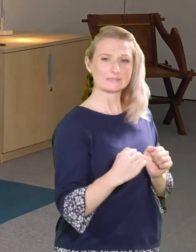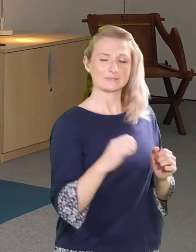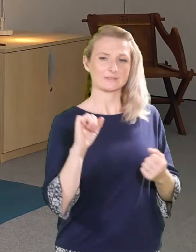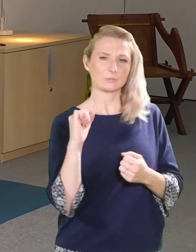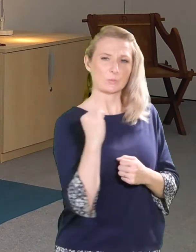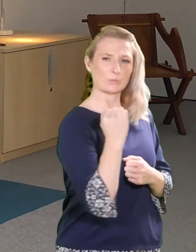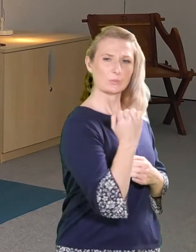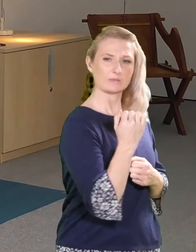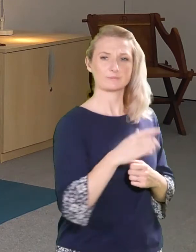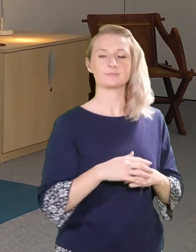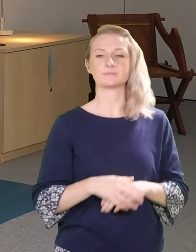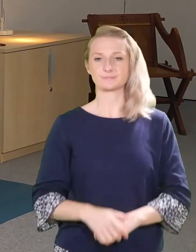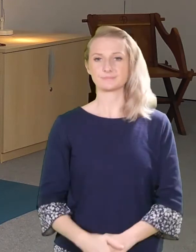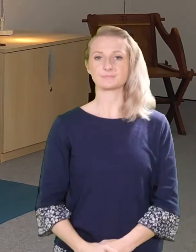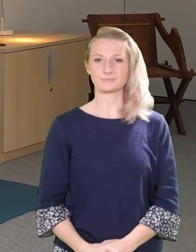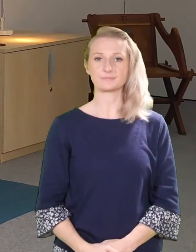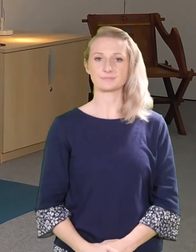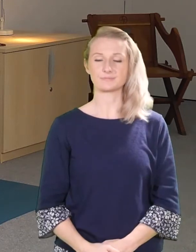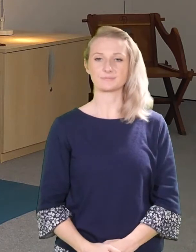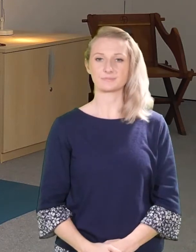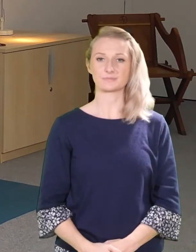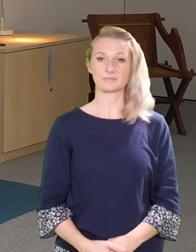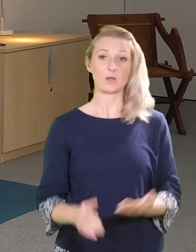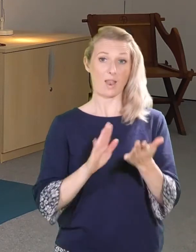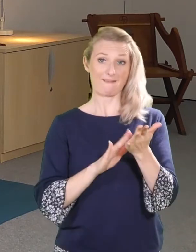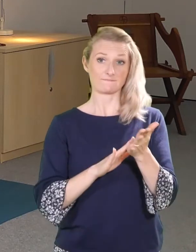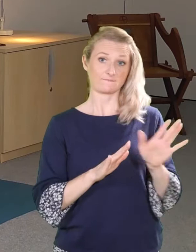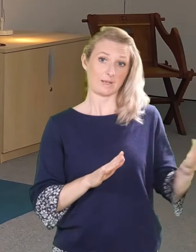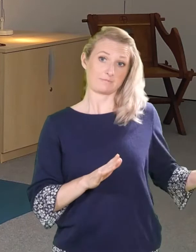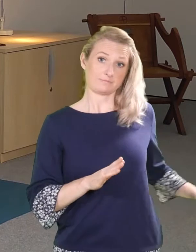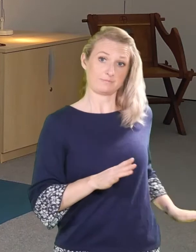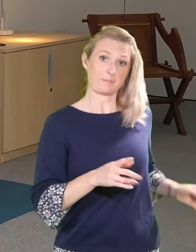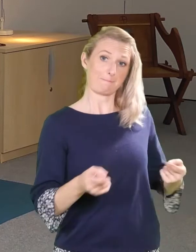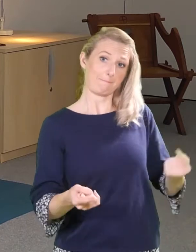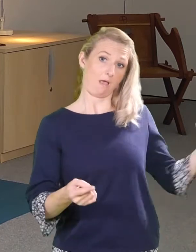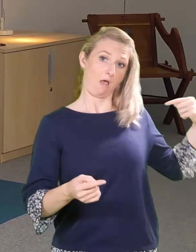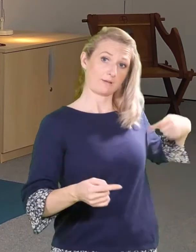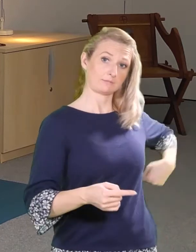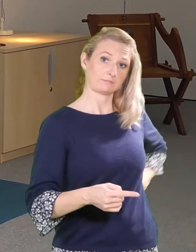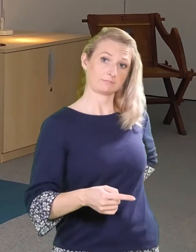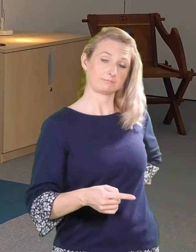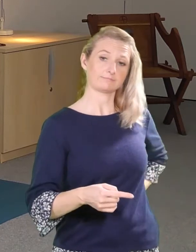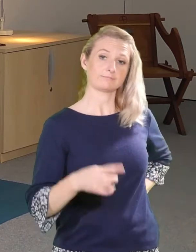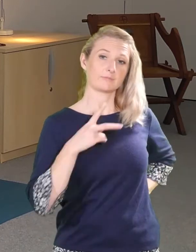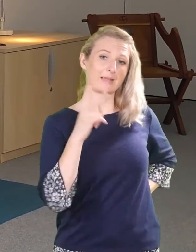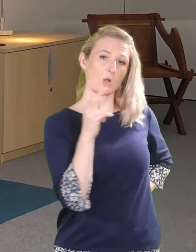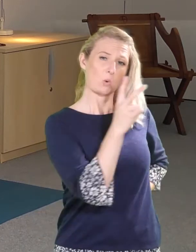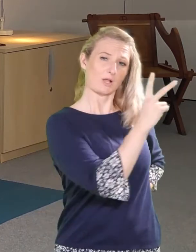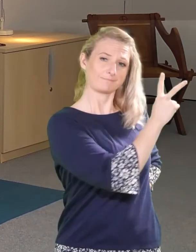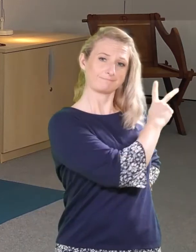the left. So my left hand is behind me on the floor, and I'm looking over my left shoulder.